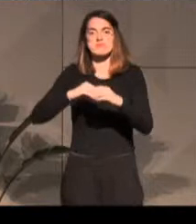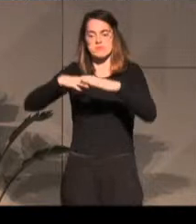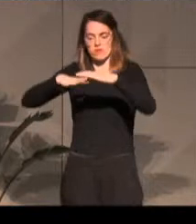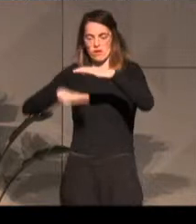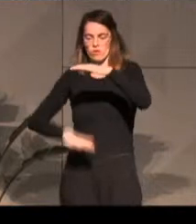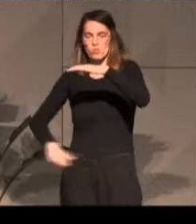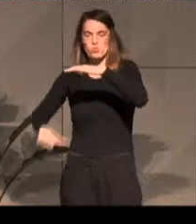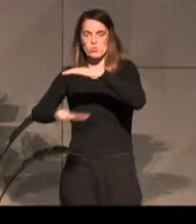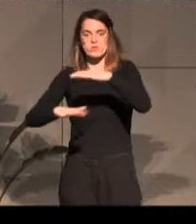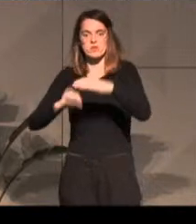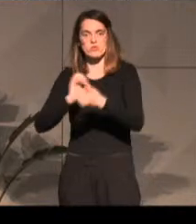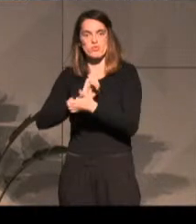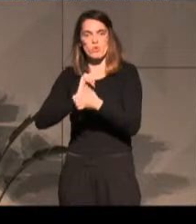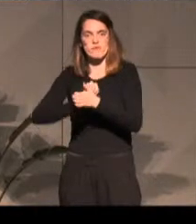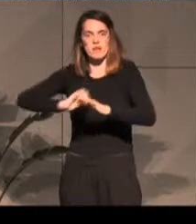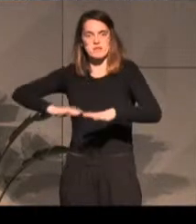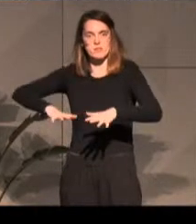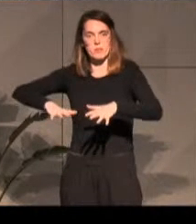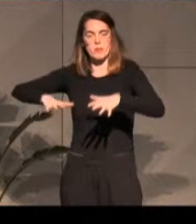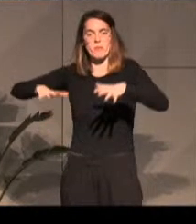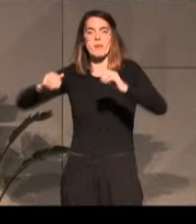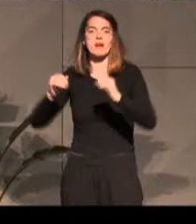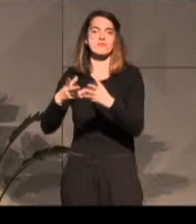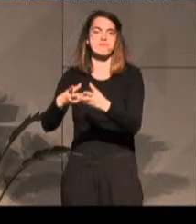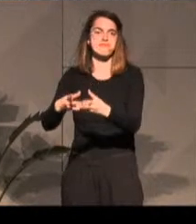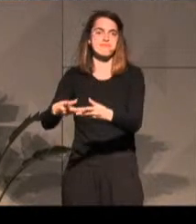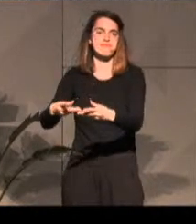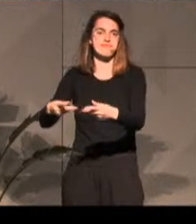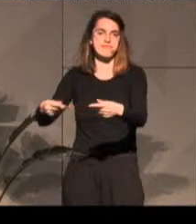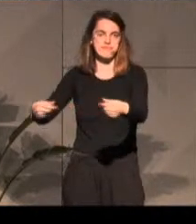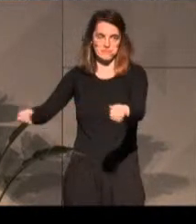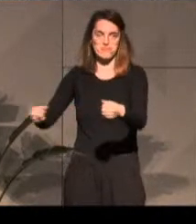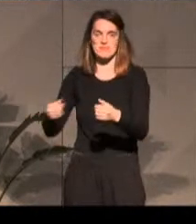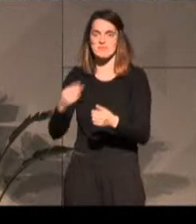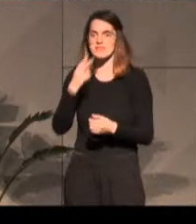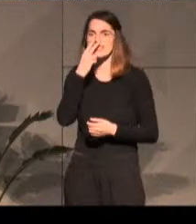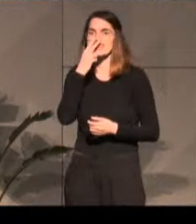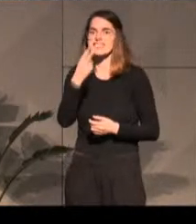The ponds are smaller because the water